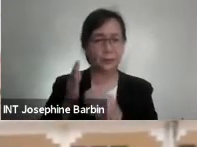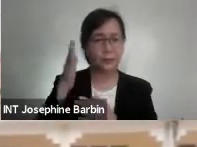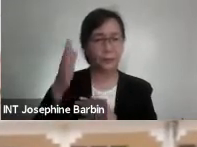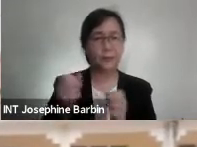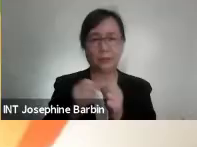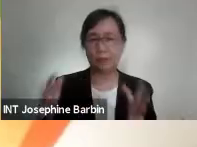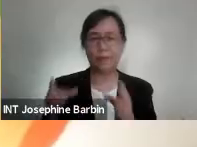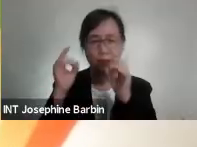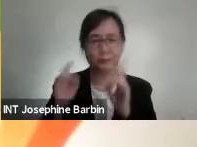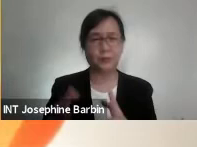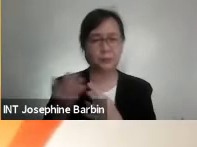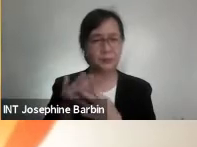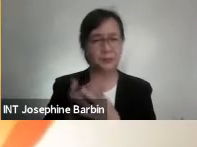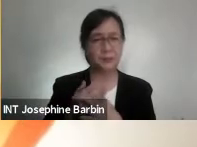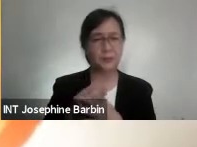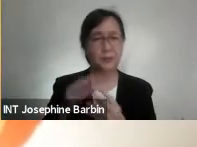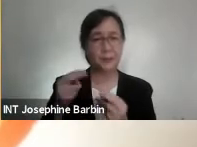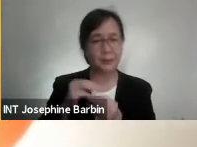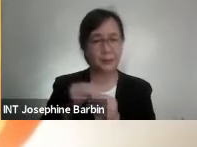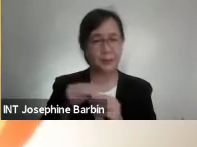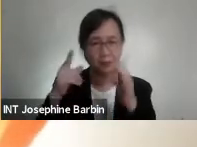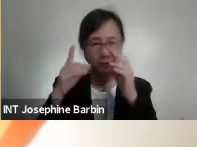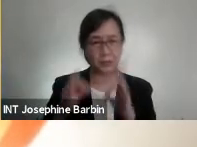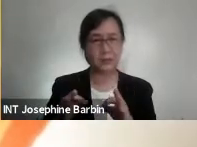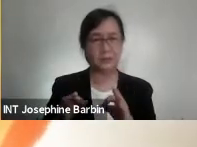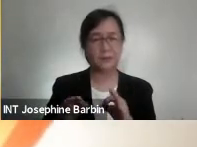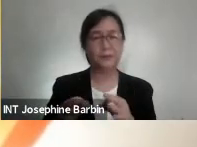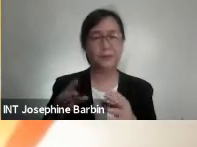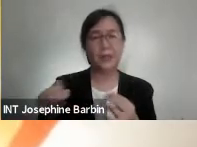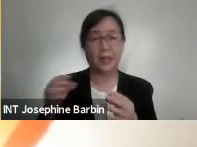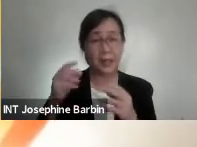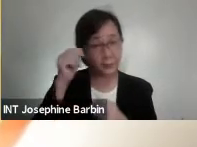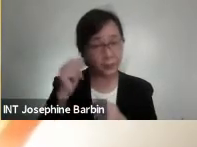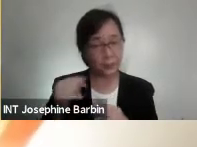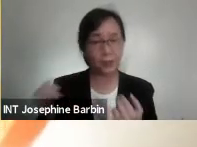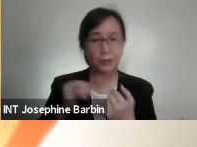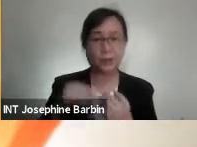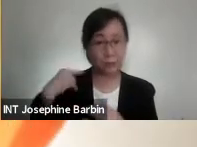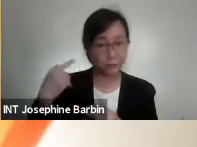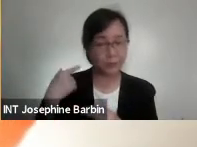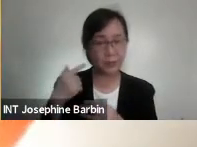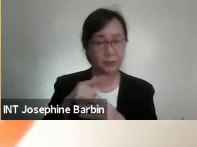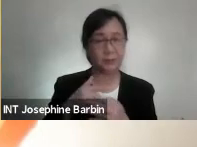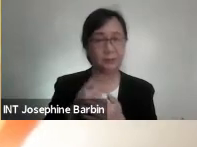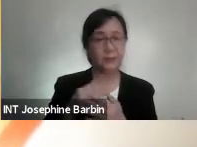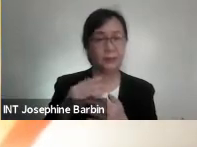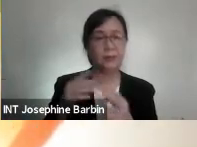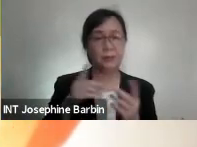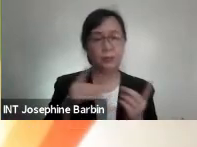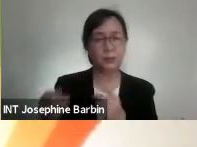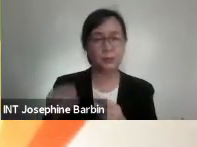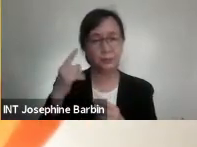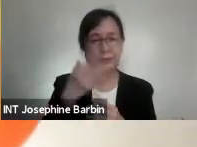và can thiệp tới. When making any decision, adults, including governments and businesses, must do what is best for